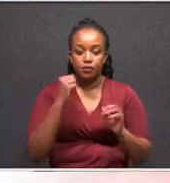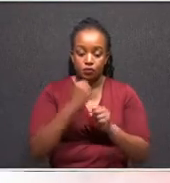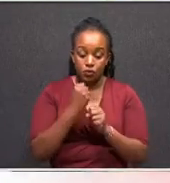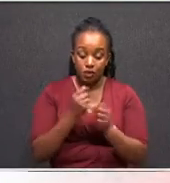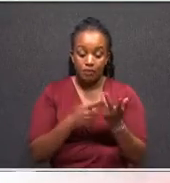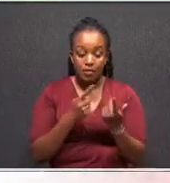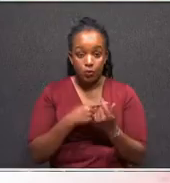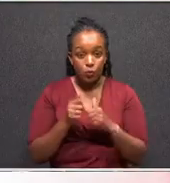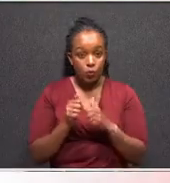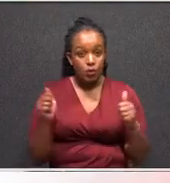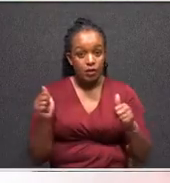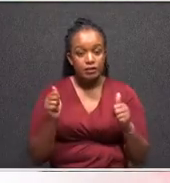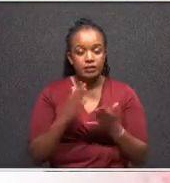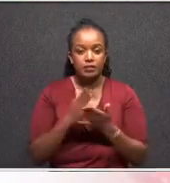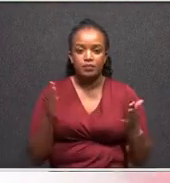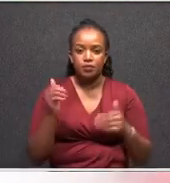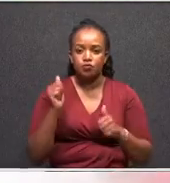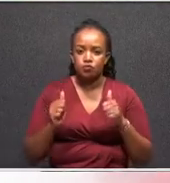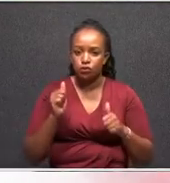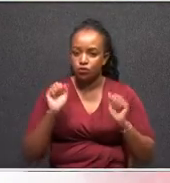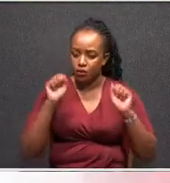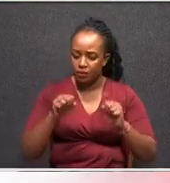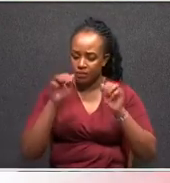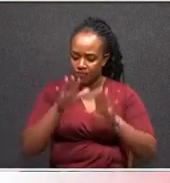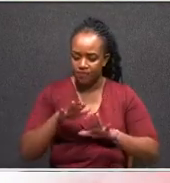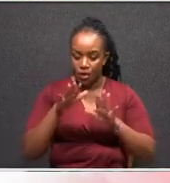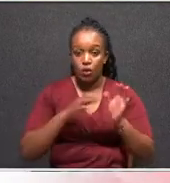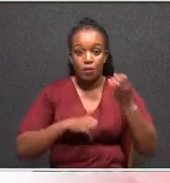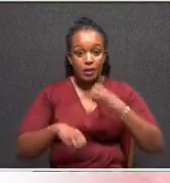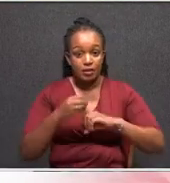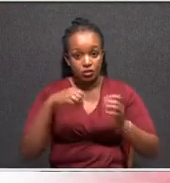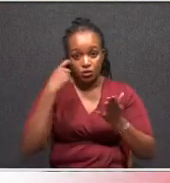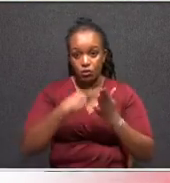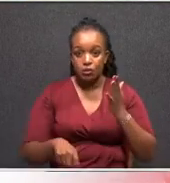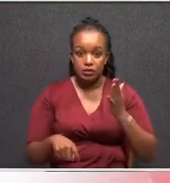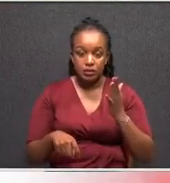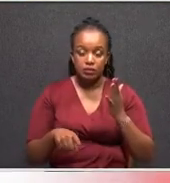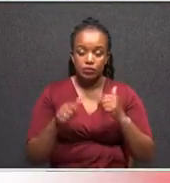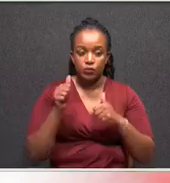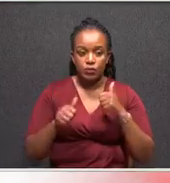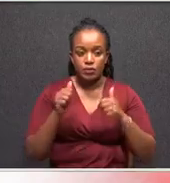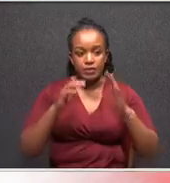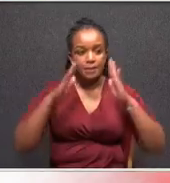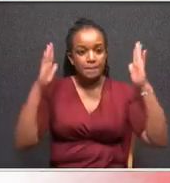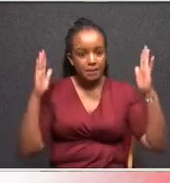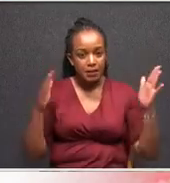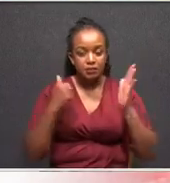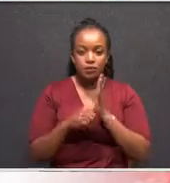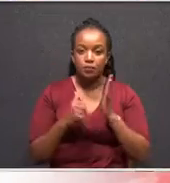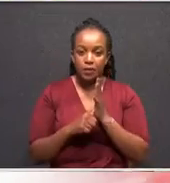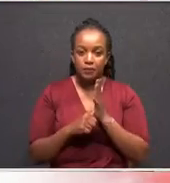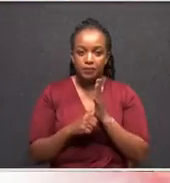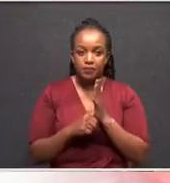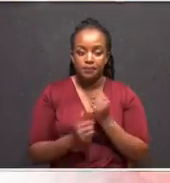ni swala tu la kuweza kuchunga sana pande ya operation cost ambayo ni very major factor ambayo inasumbua sana pande ya operation